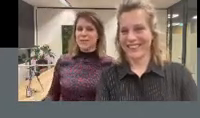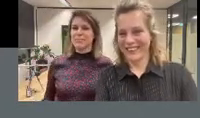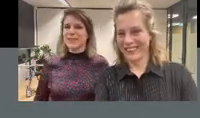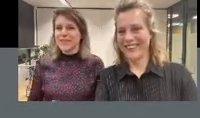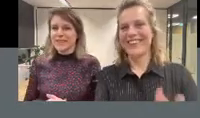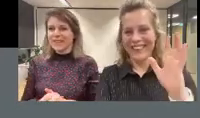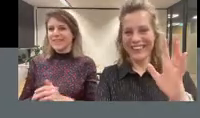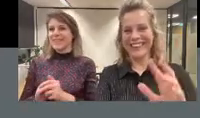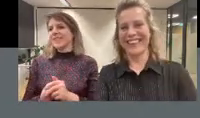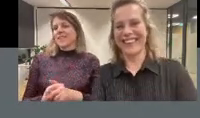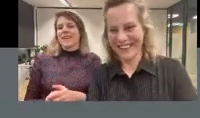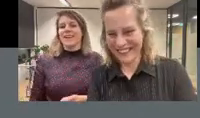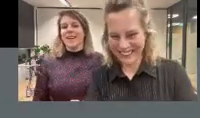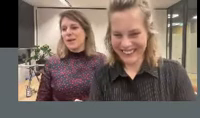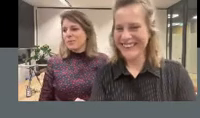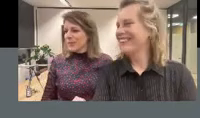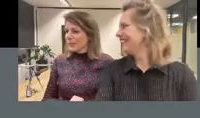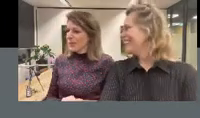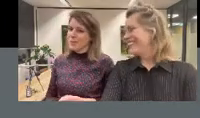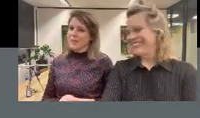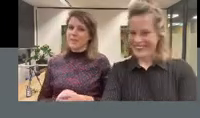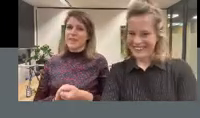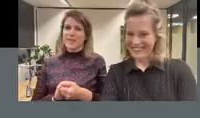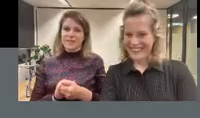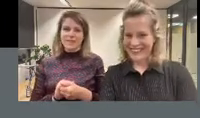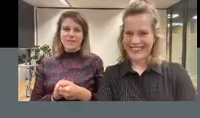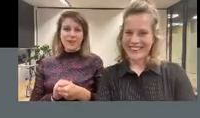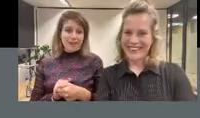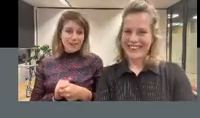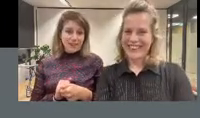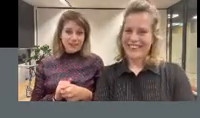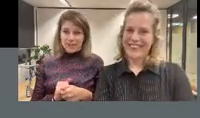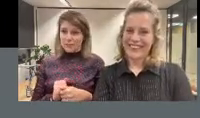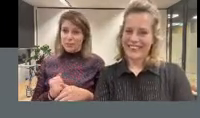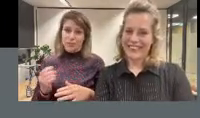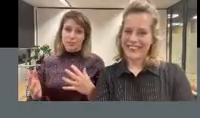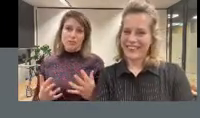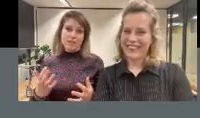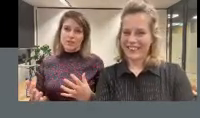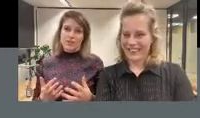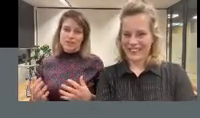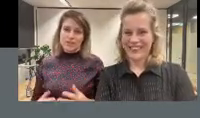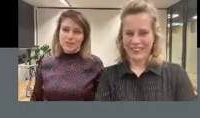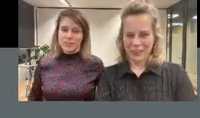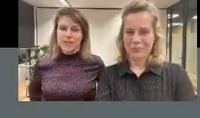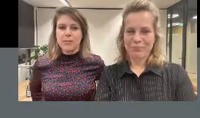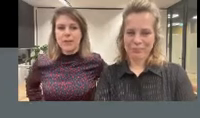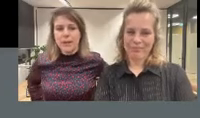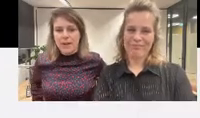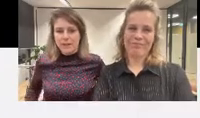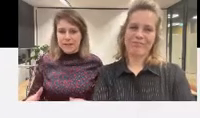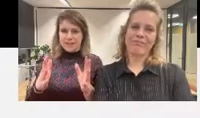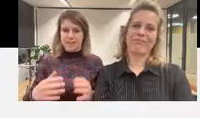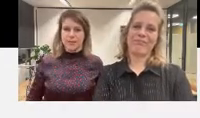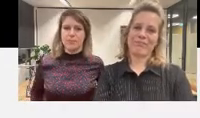very good, but not that good. We want to take you to some research and information we